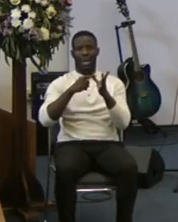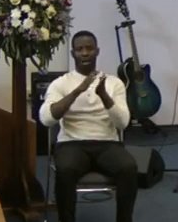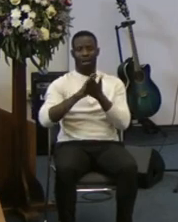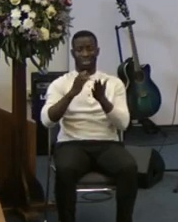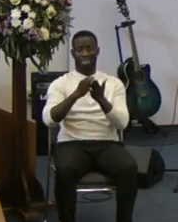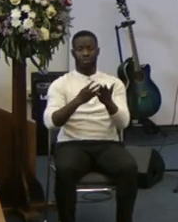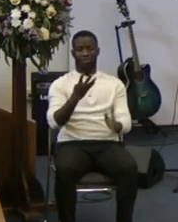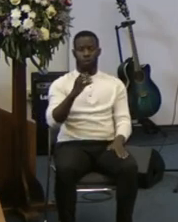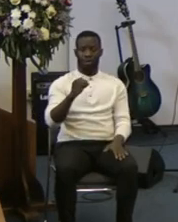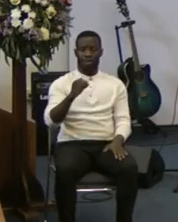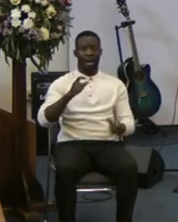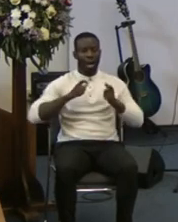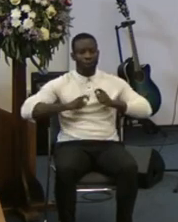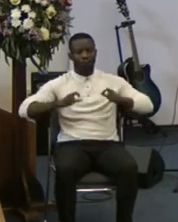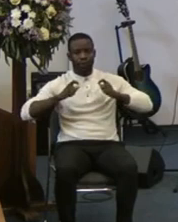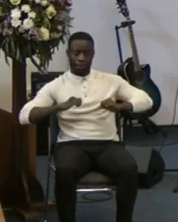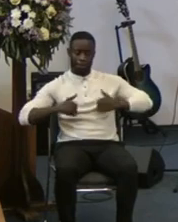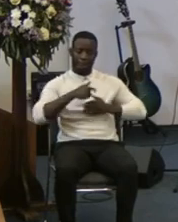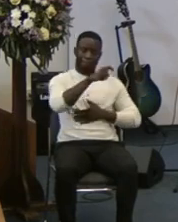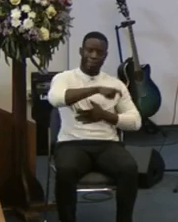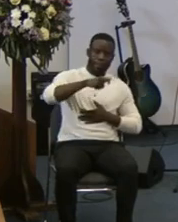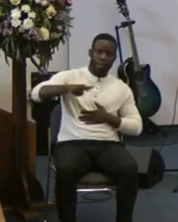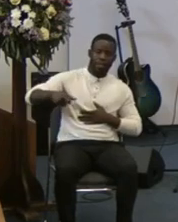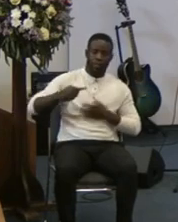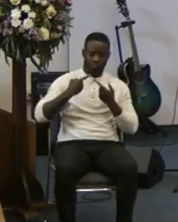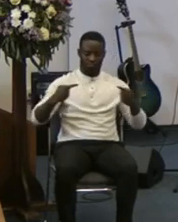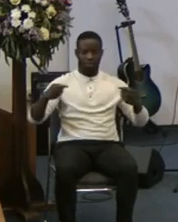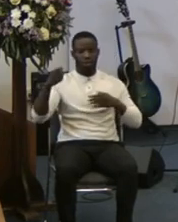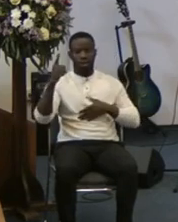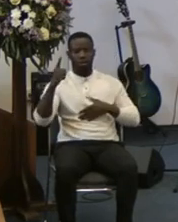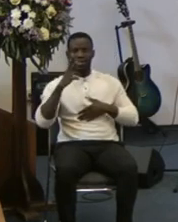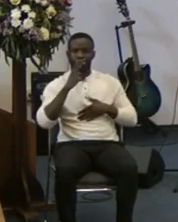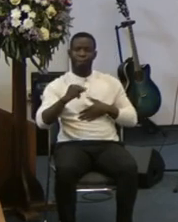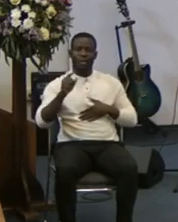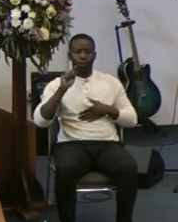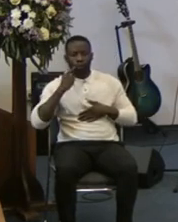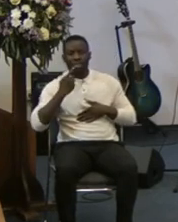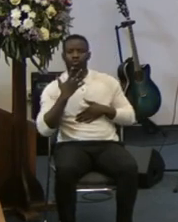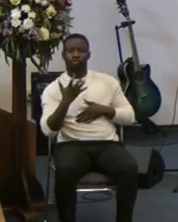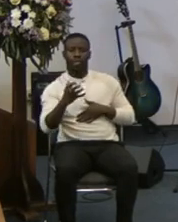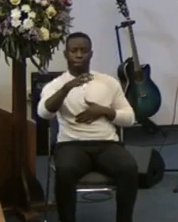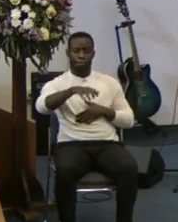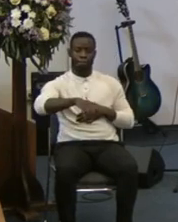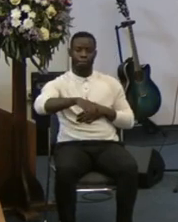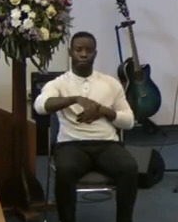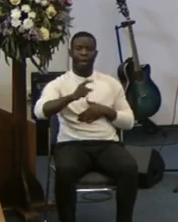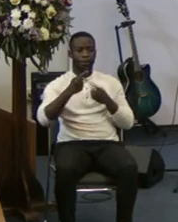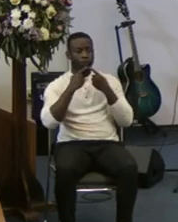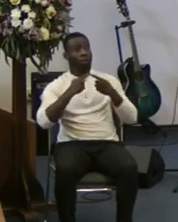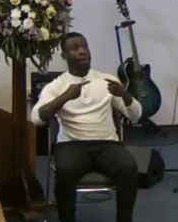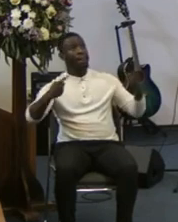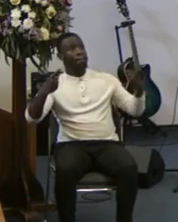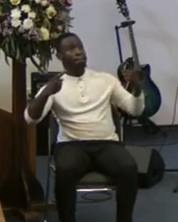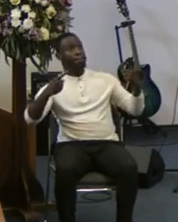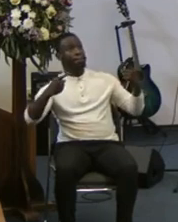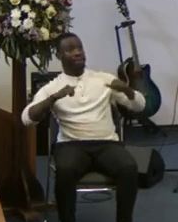40. Comfort, comfort my people, says your God. Speak tenderly to Jerusalem and proclaim that her